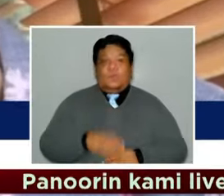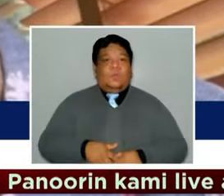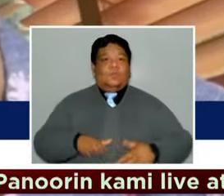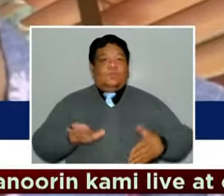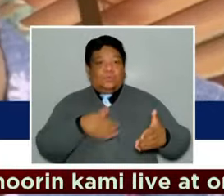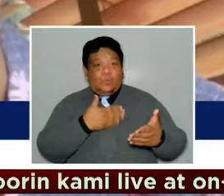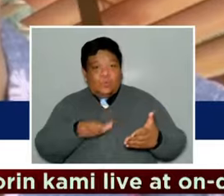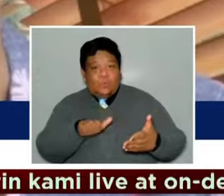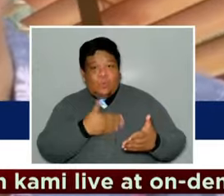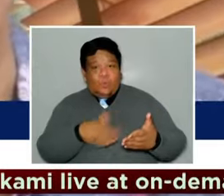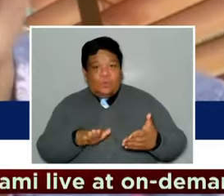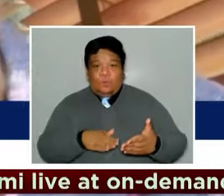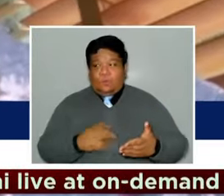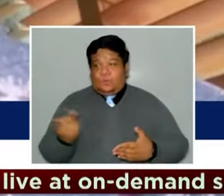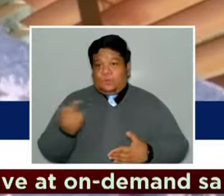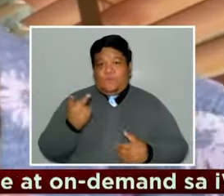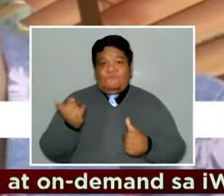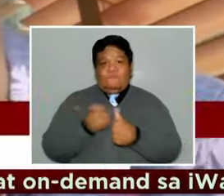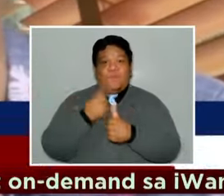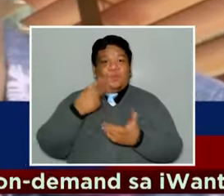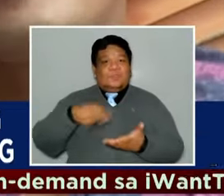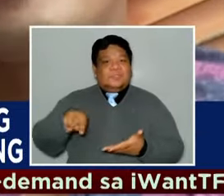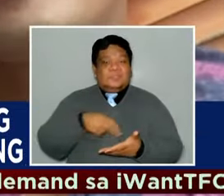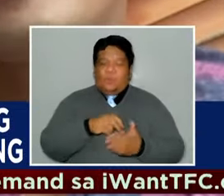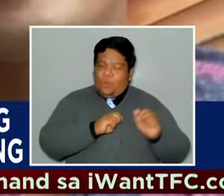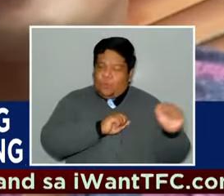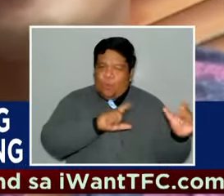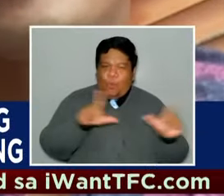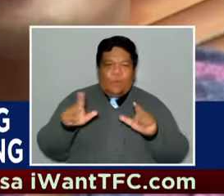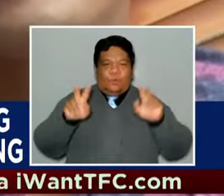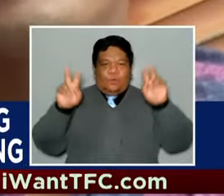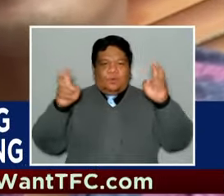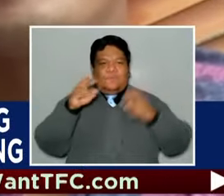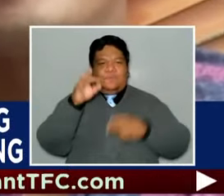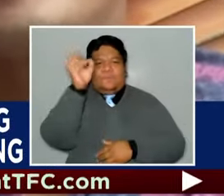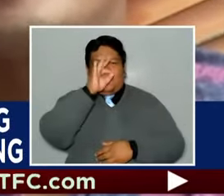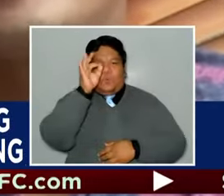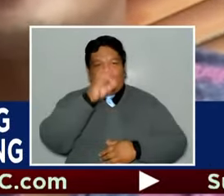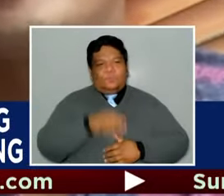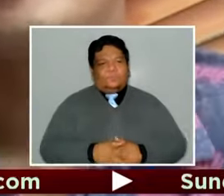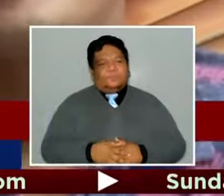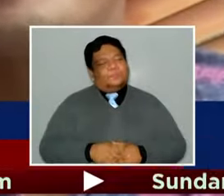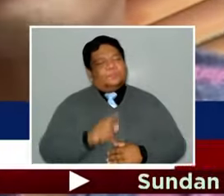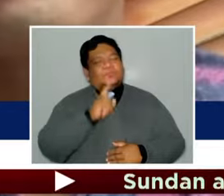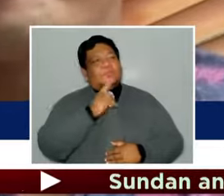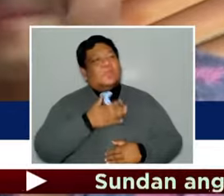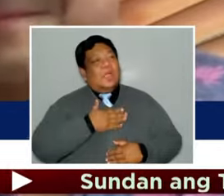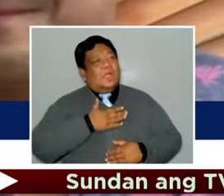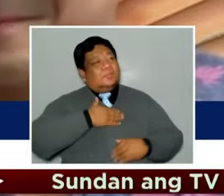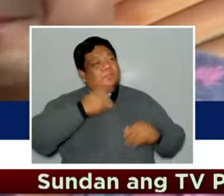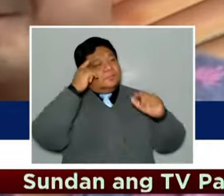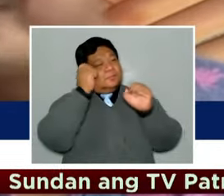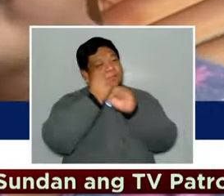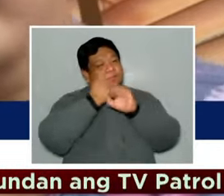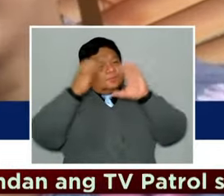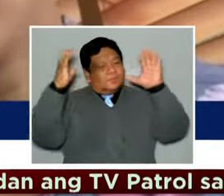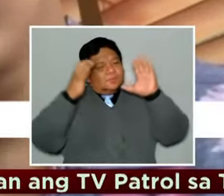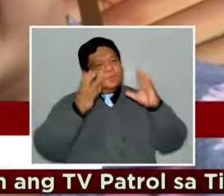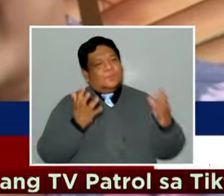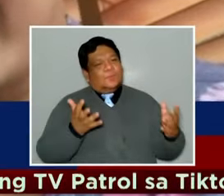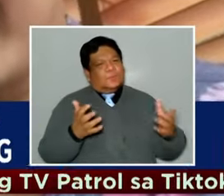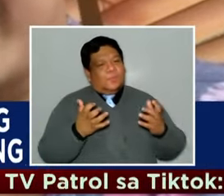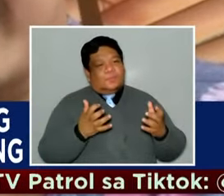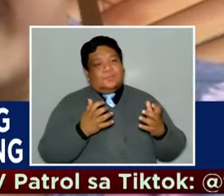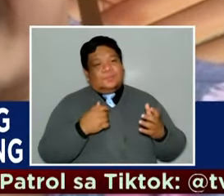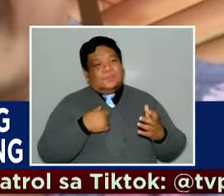first dance, lahat Filipino. My biggest dream and the first thing I asked for from him when we